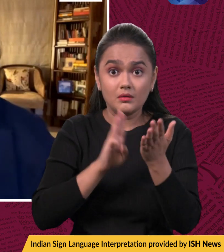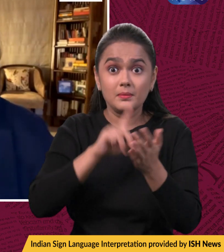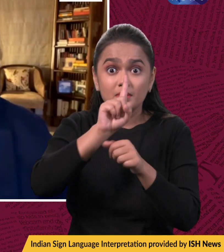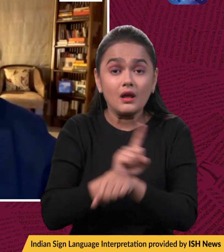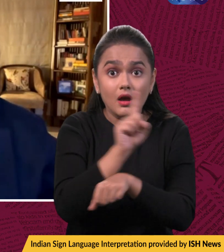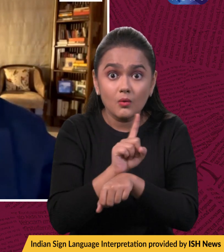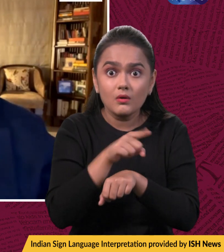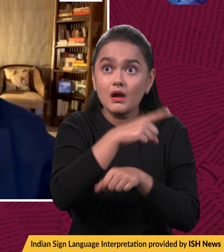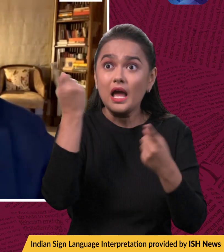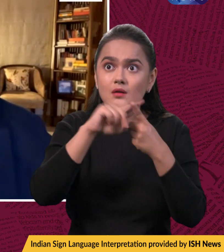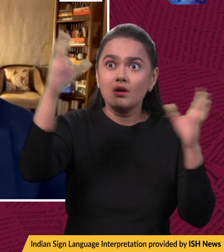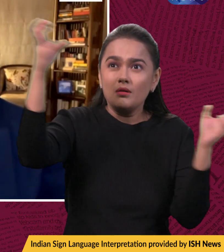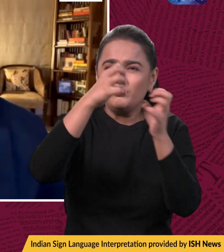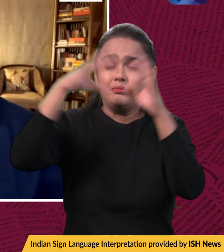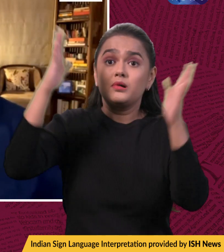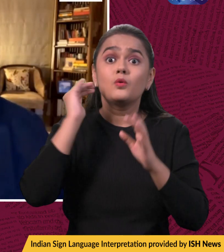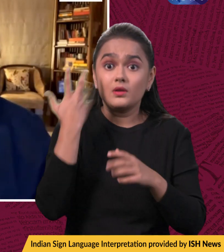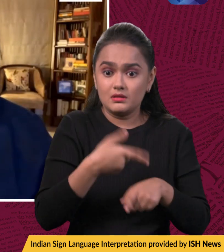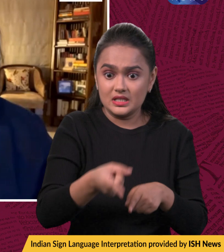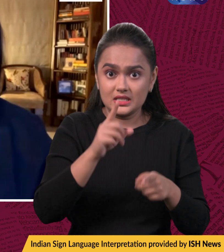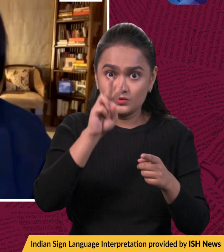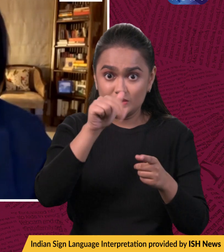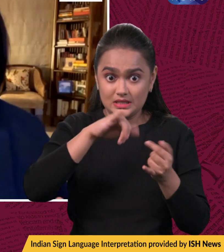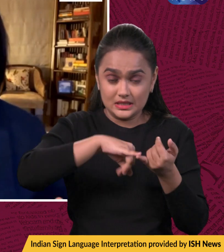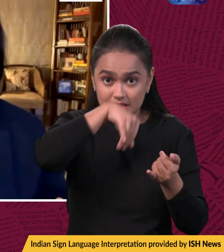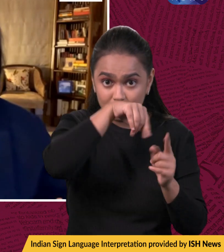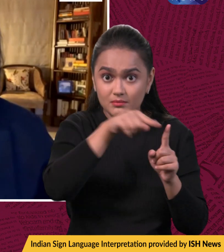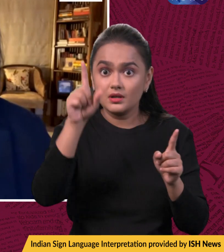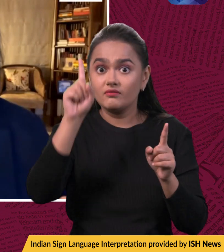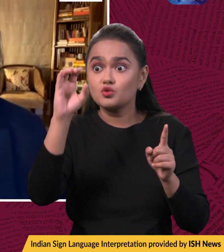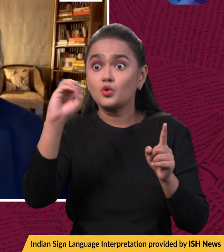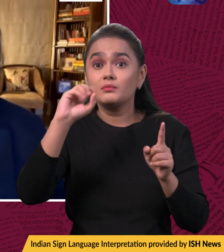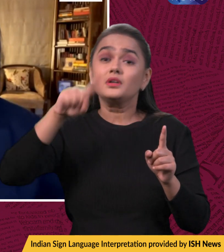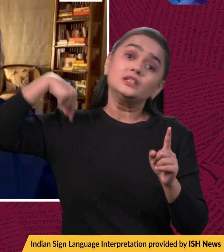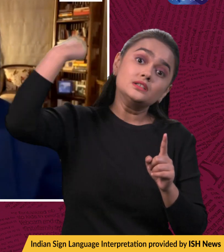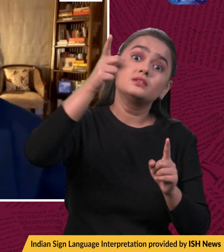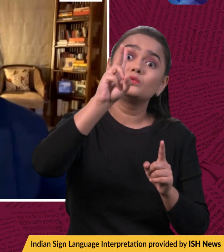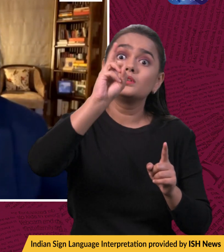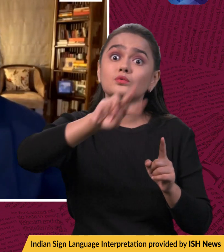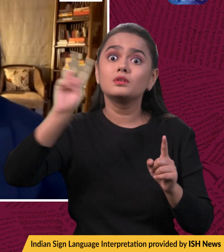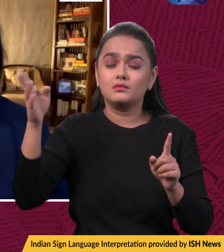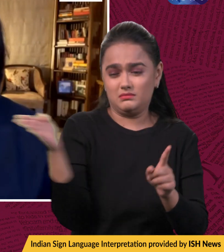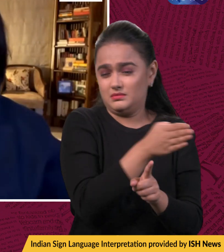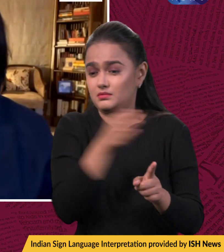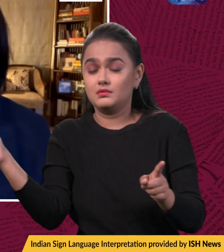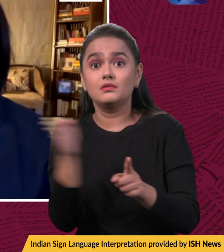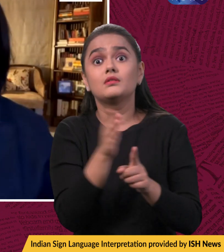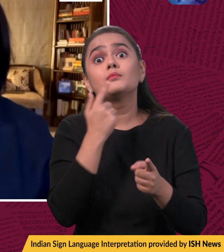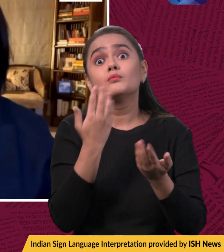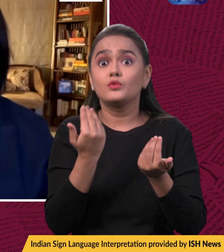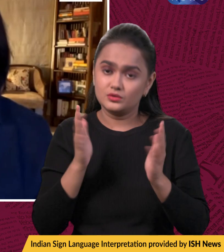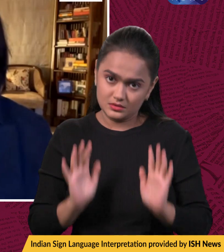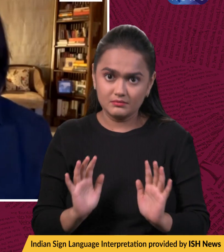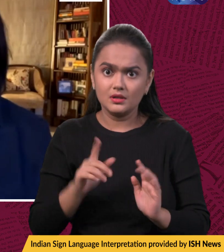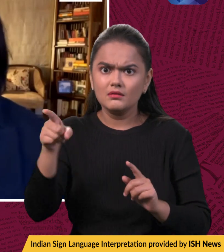hour. The collision is expected to take place between September 26th and October 1st next year. Now, this particular